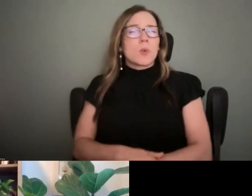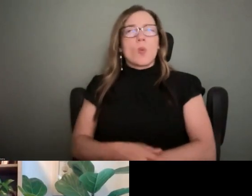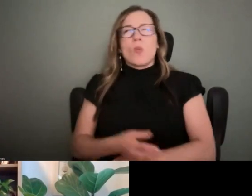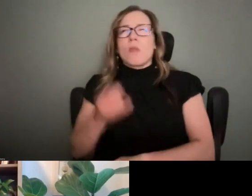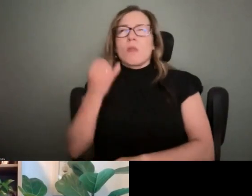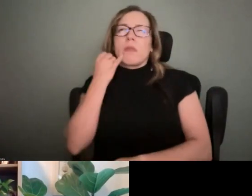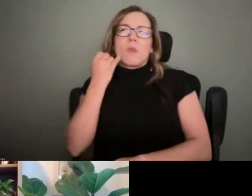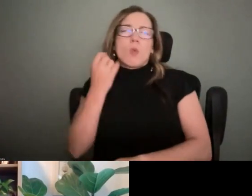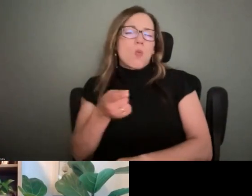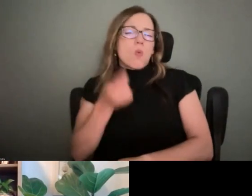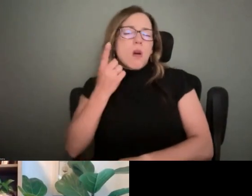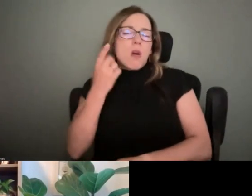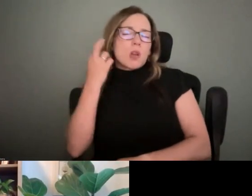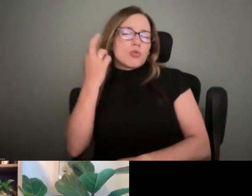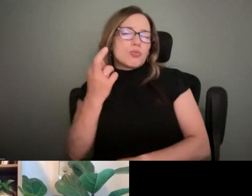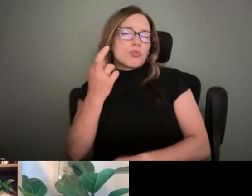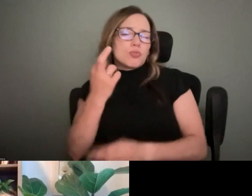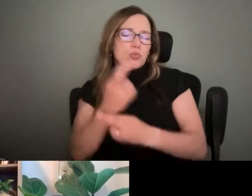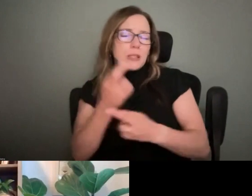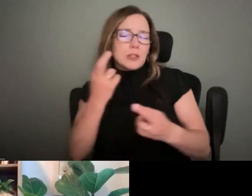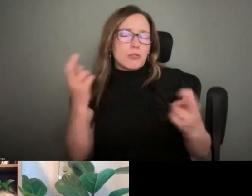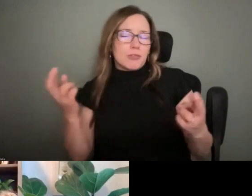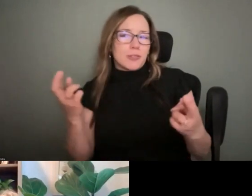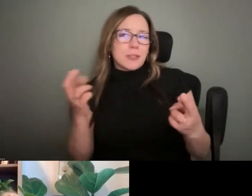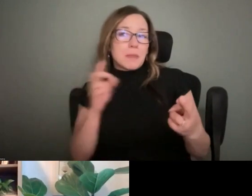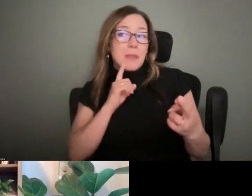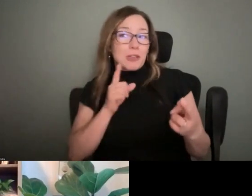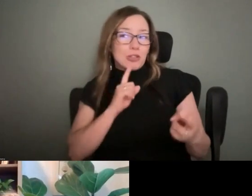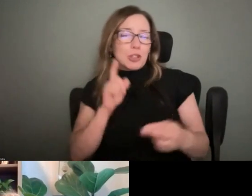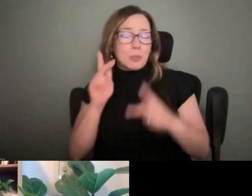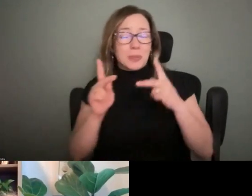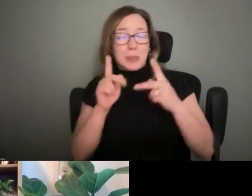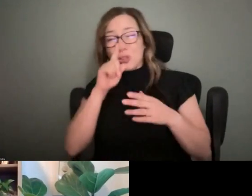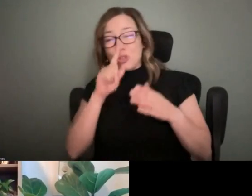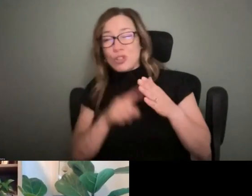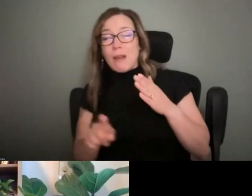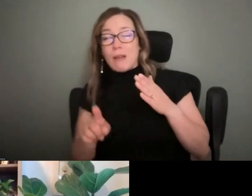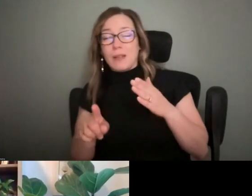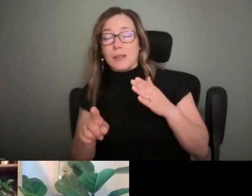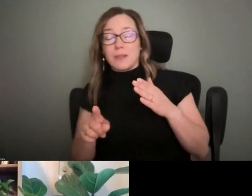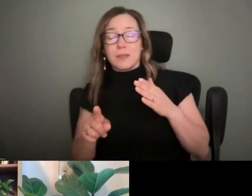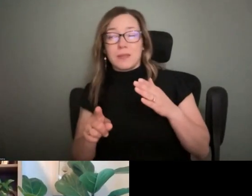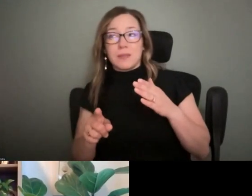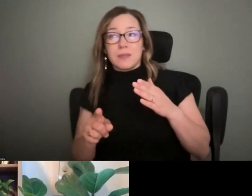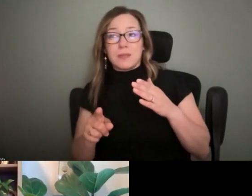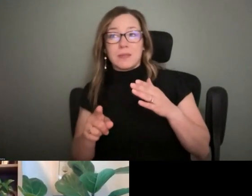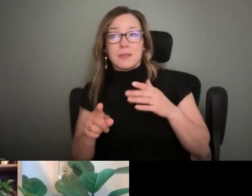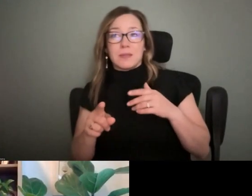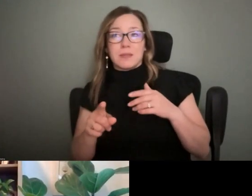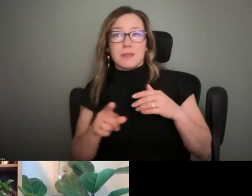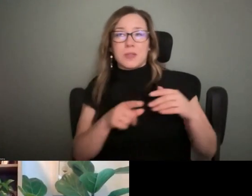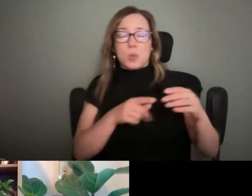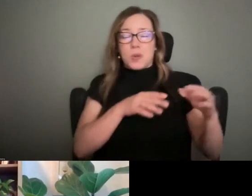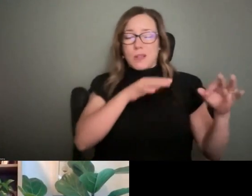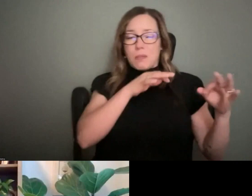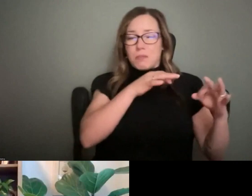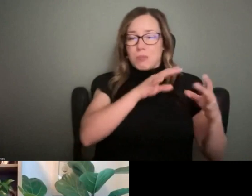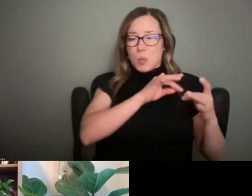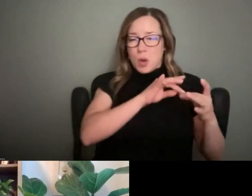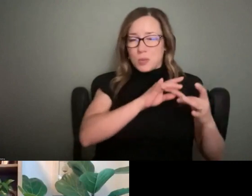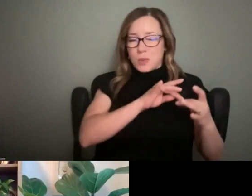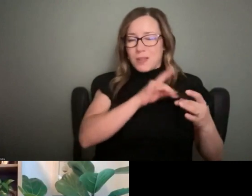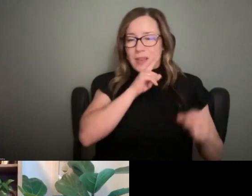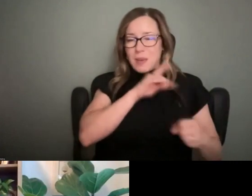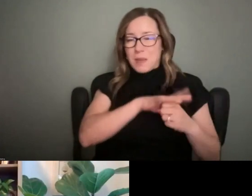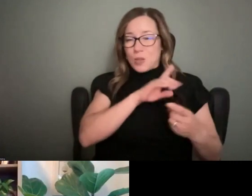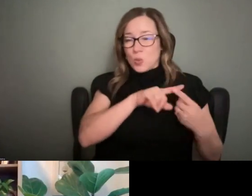resource that you want to make sure folks check out as a result of your remarks here today on Commit to Connect, is there one that